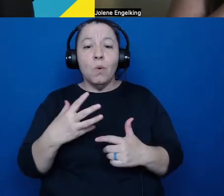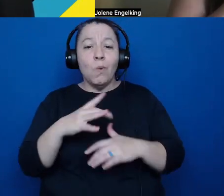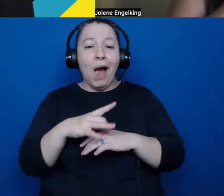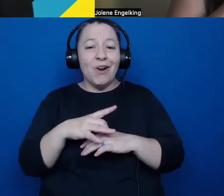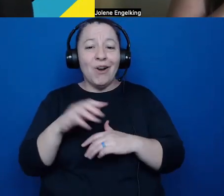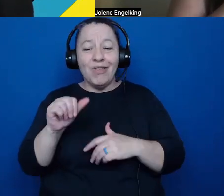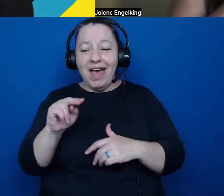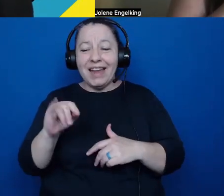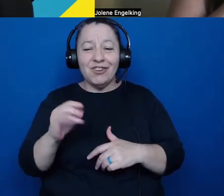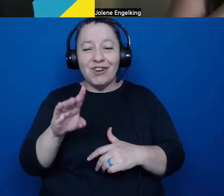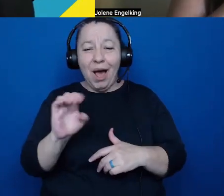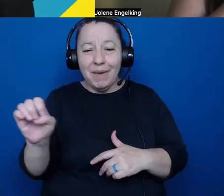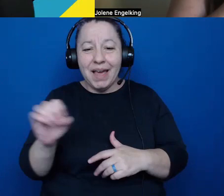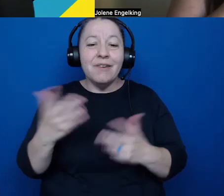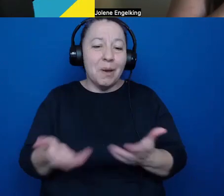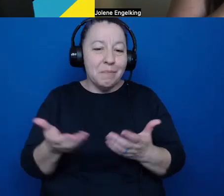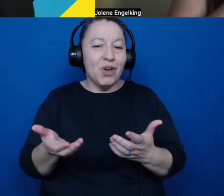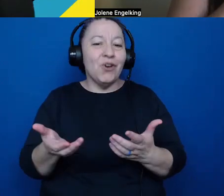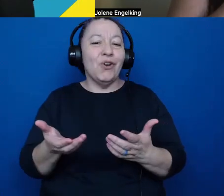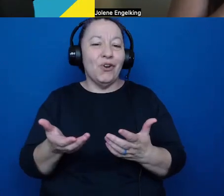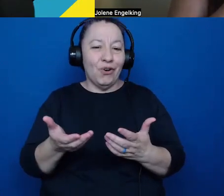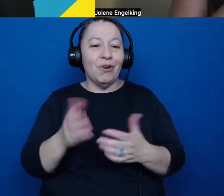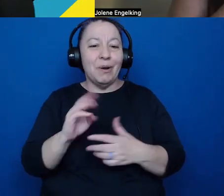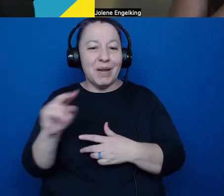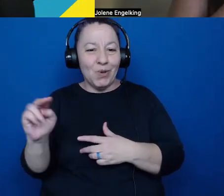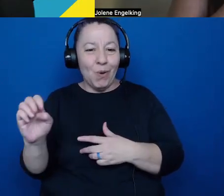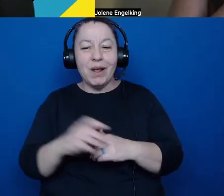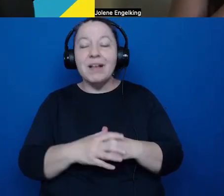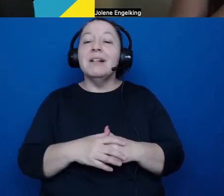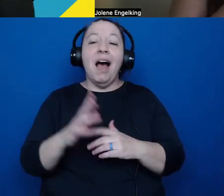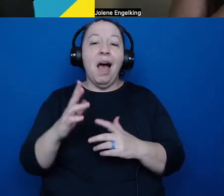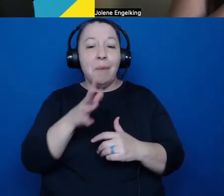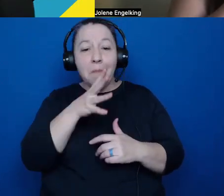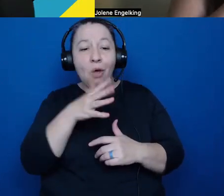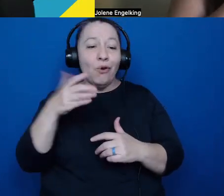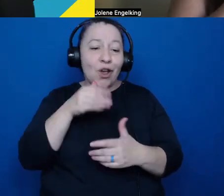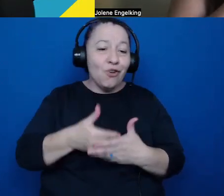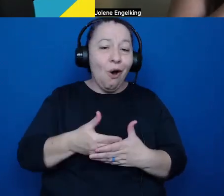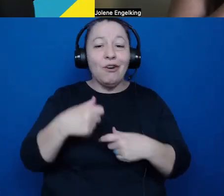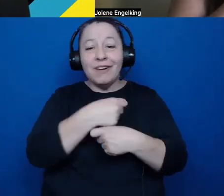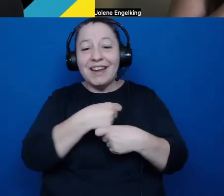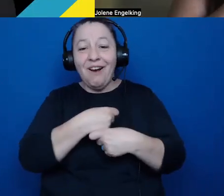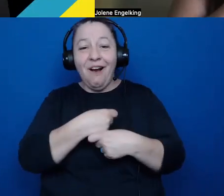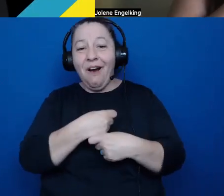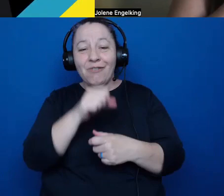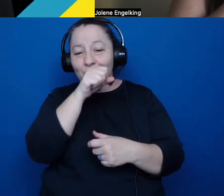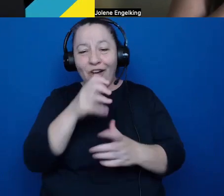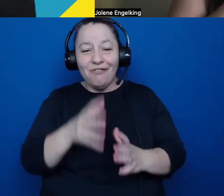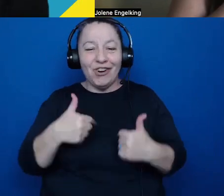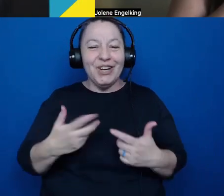Minnesota, and I am a mother, a daughter, a coffee lover, as you'll see me drinking quite